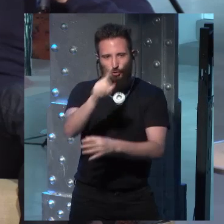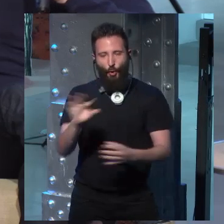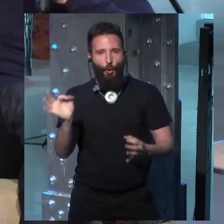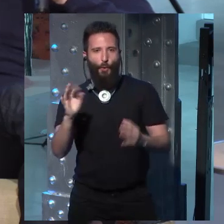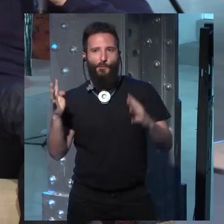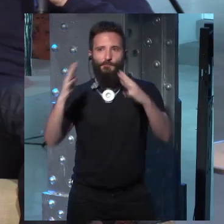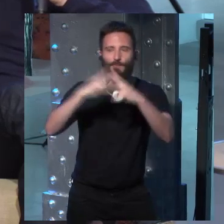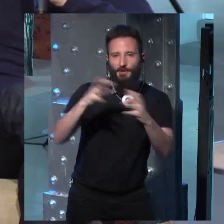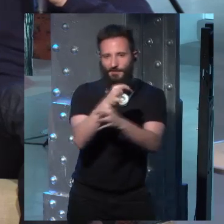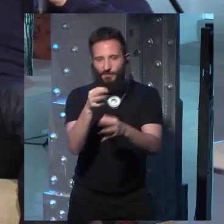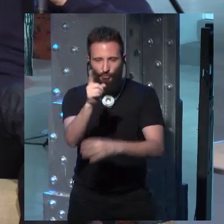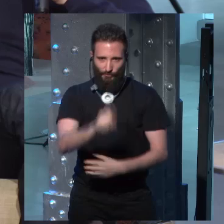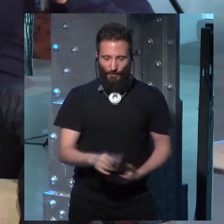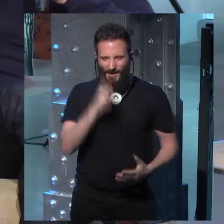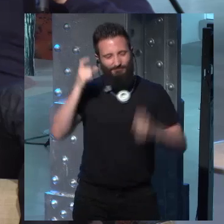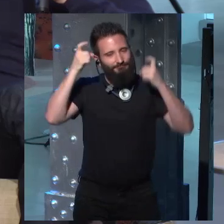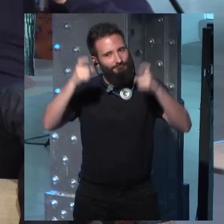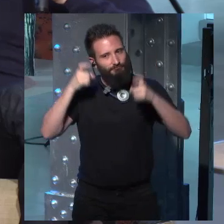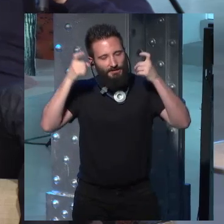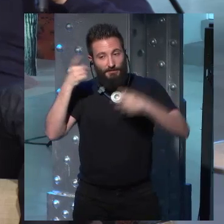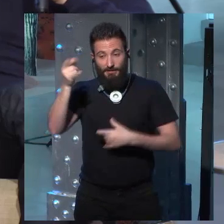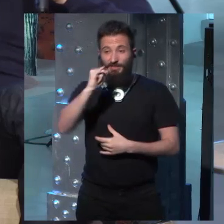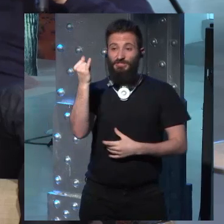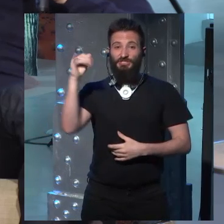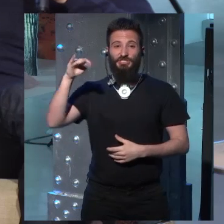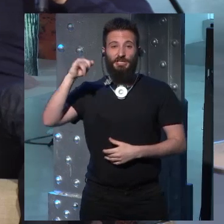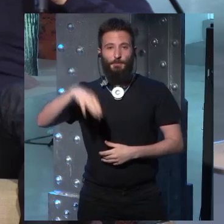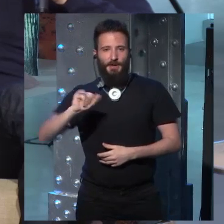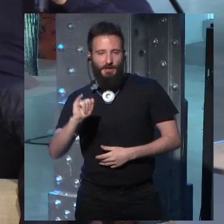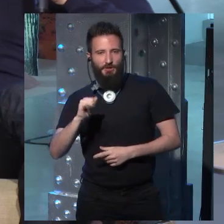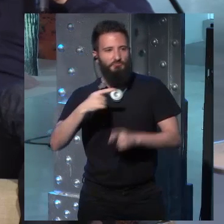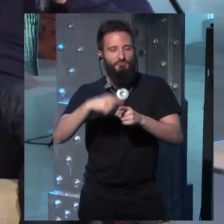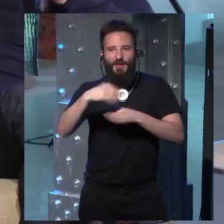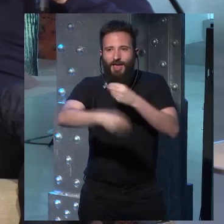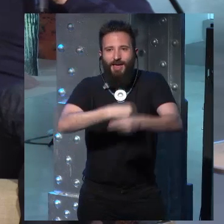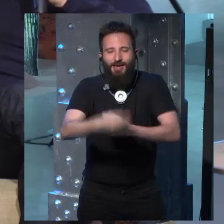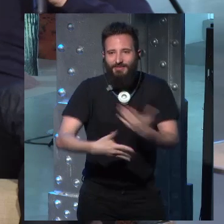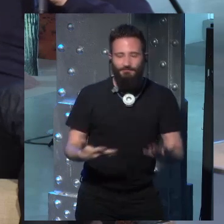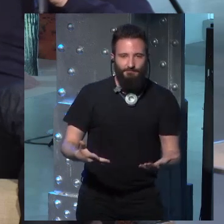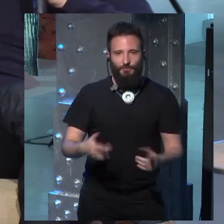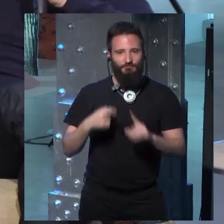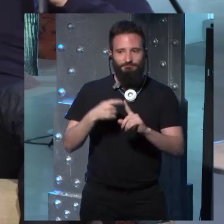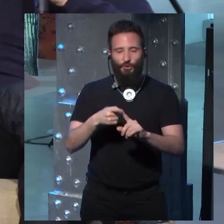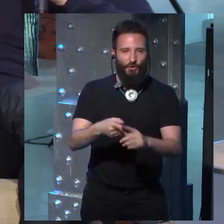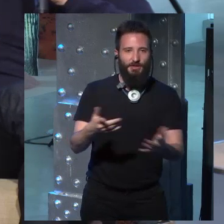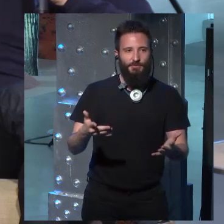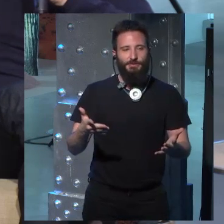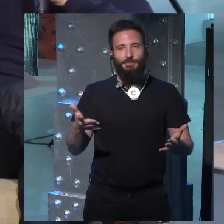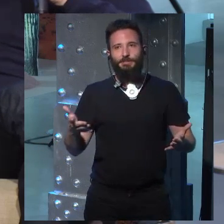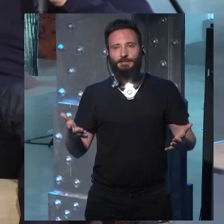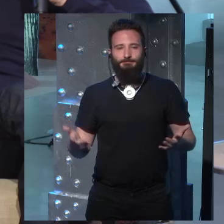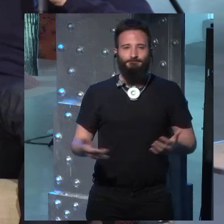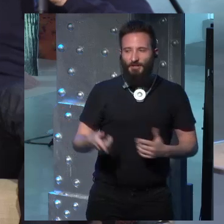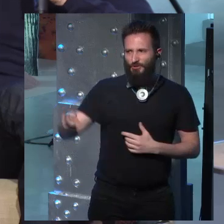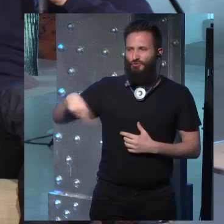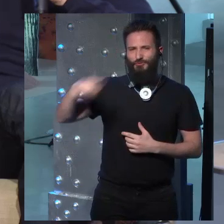going to do that she would never do, and so but they completely know this, and